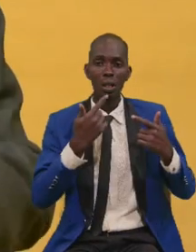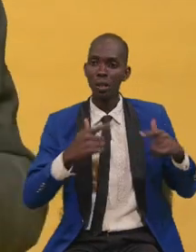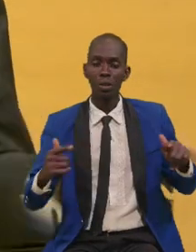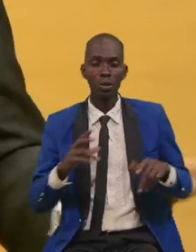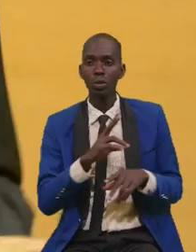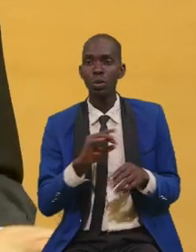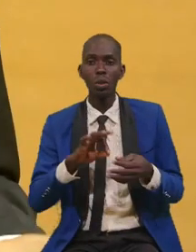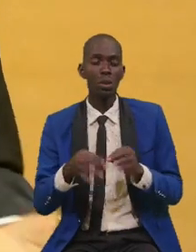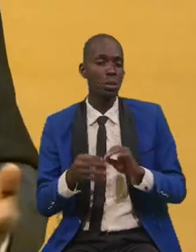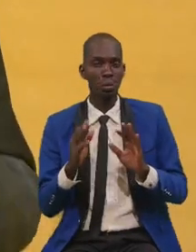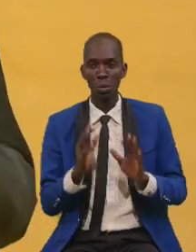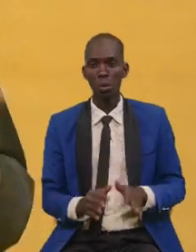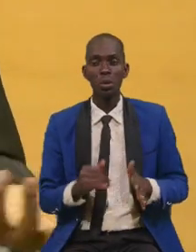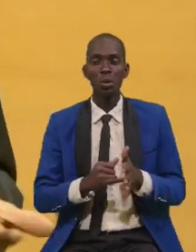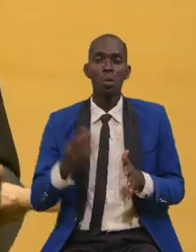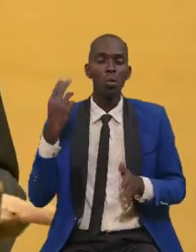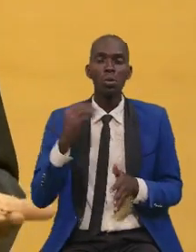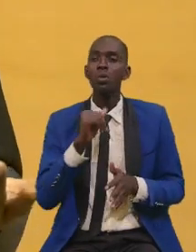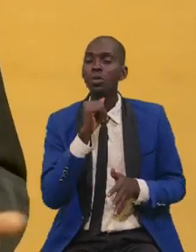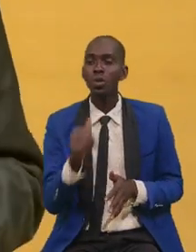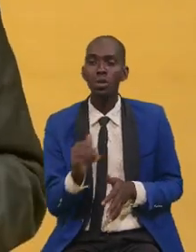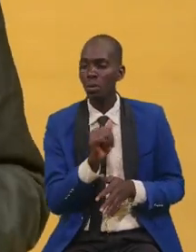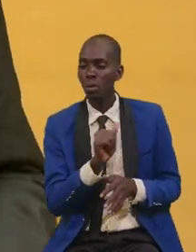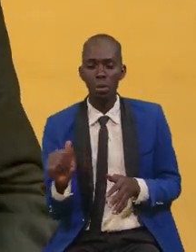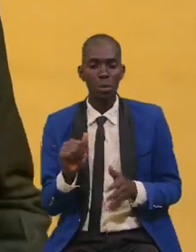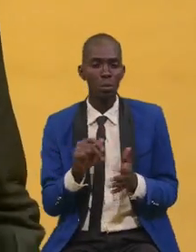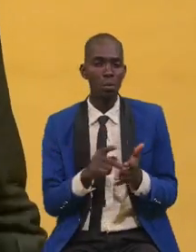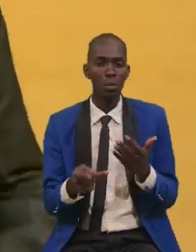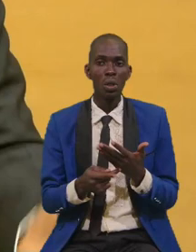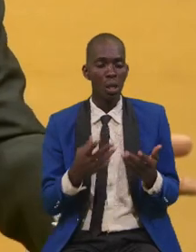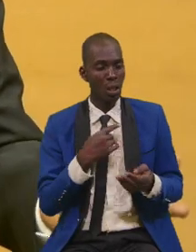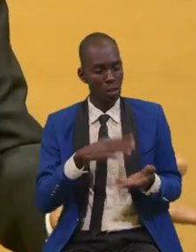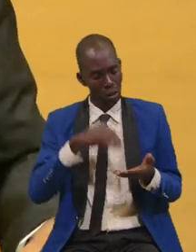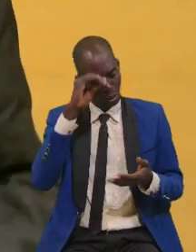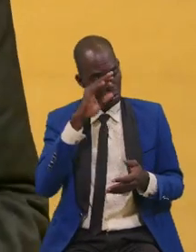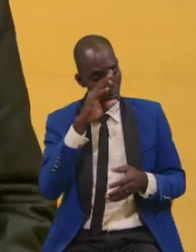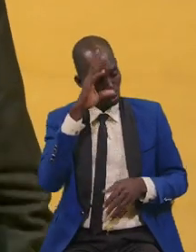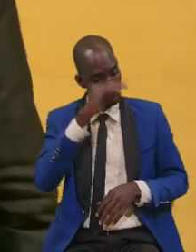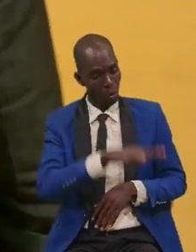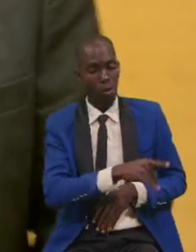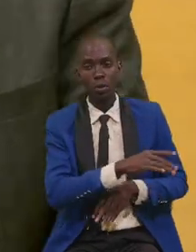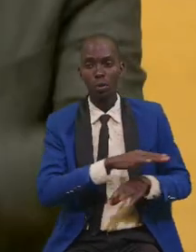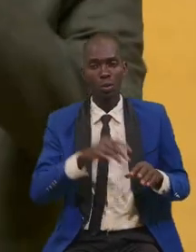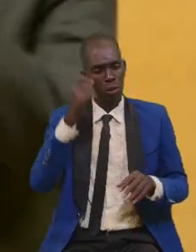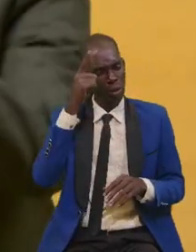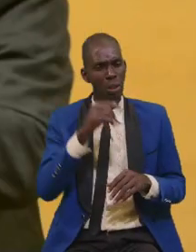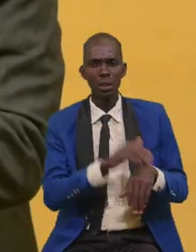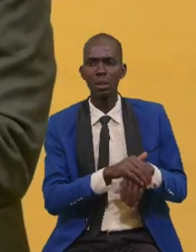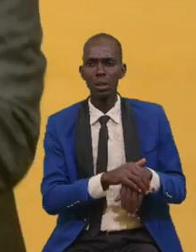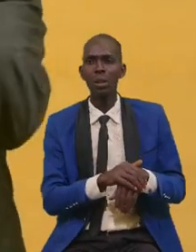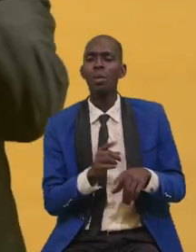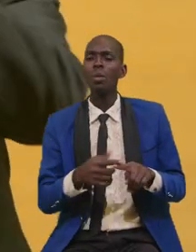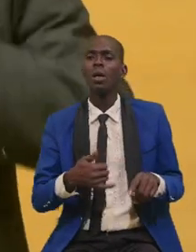interpreter. It was not a crusade. I was speaking English, and the boy did not understand the English, but I